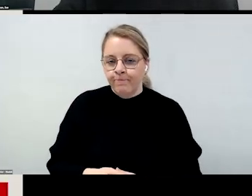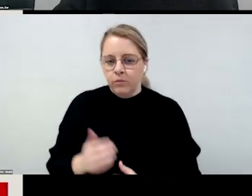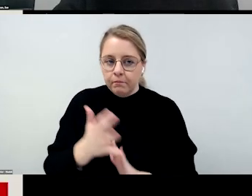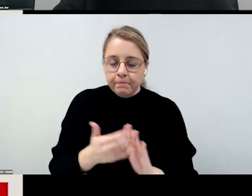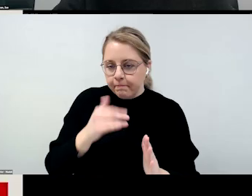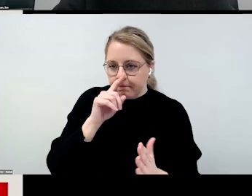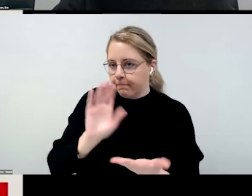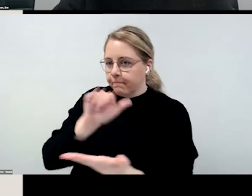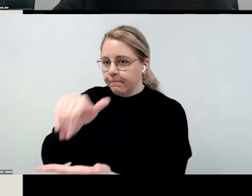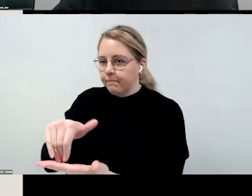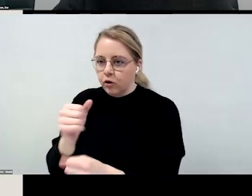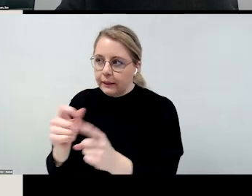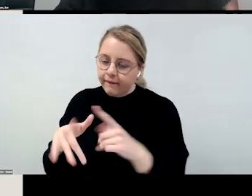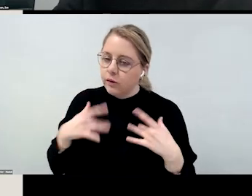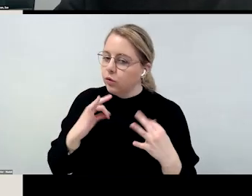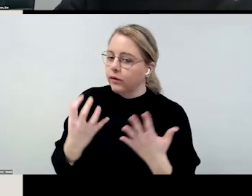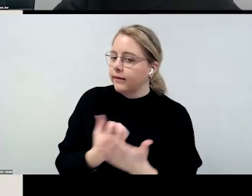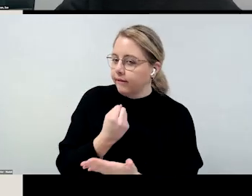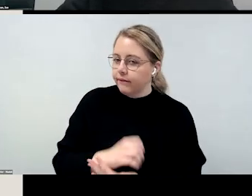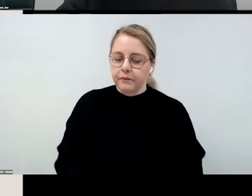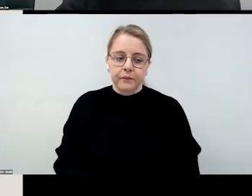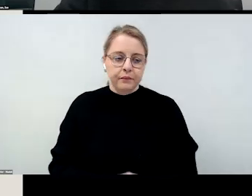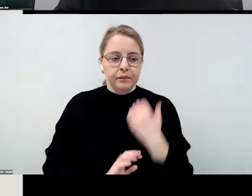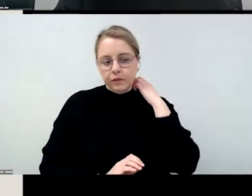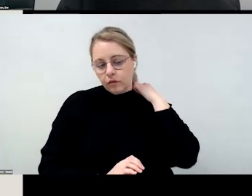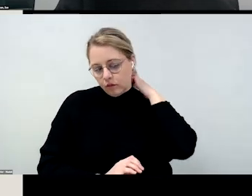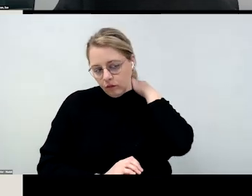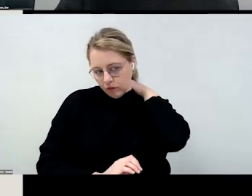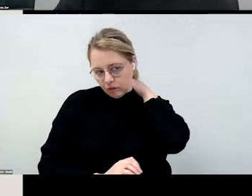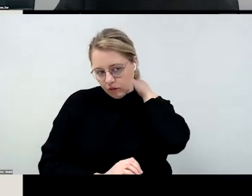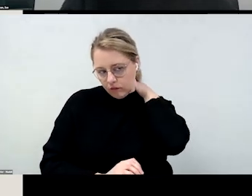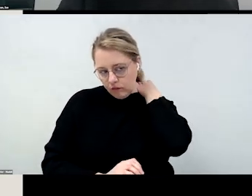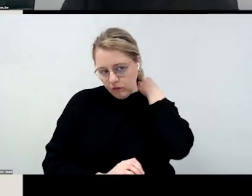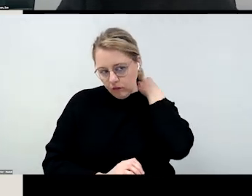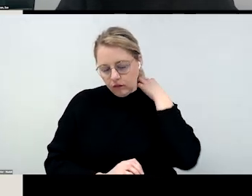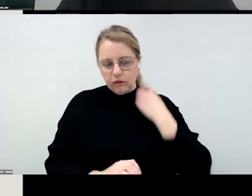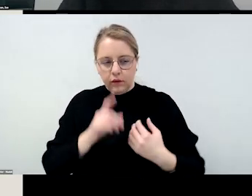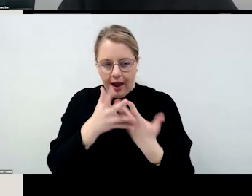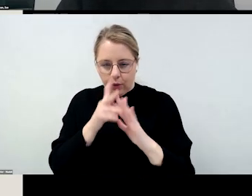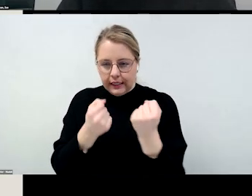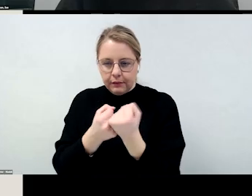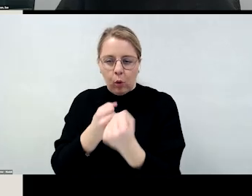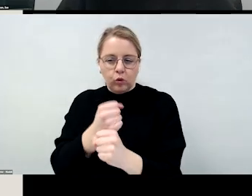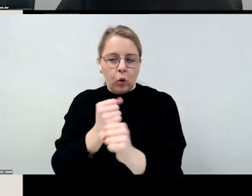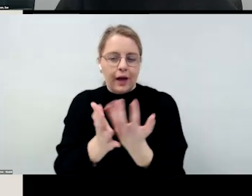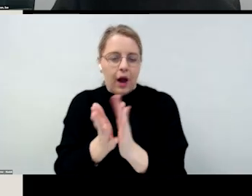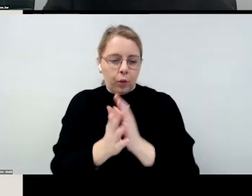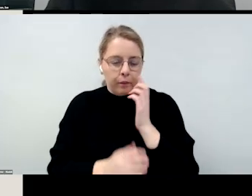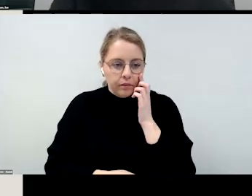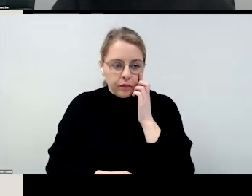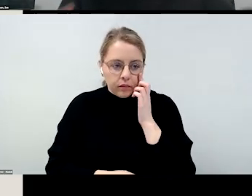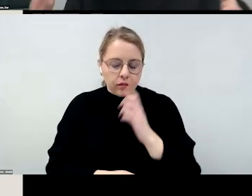reach healthcare. So what can we do to support George to get to appointments? Well, at the systemic and sector